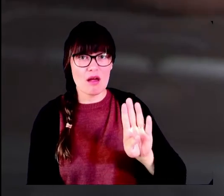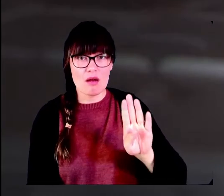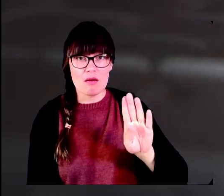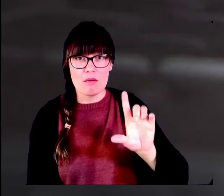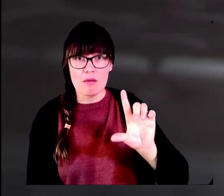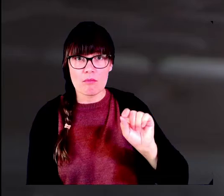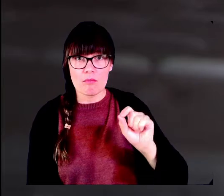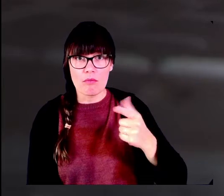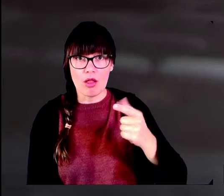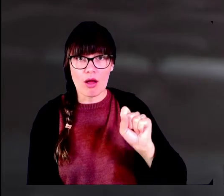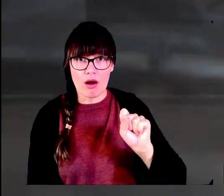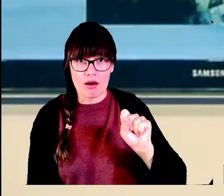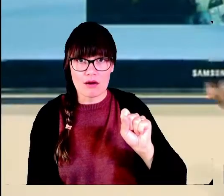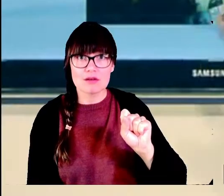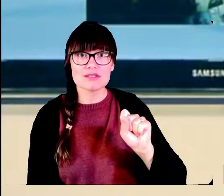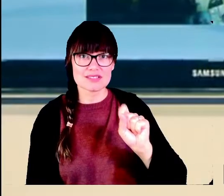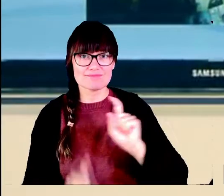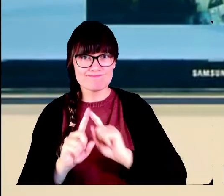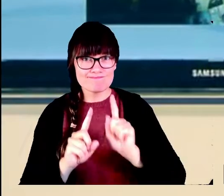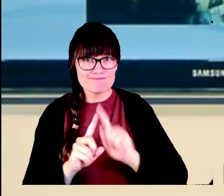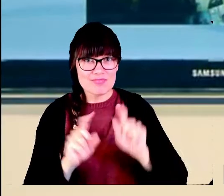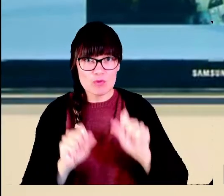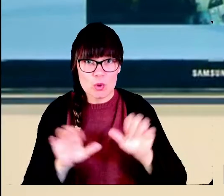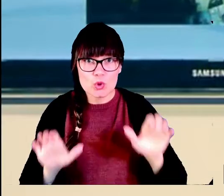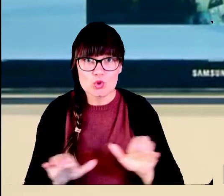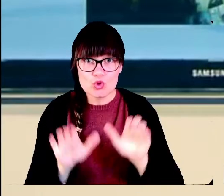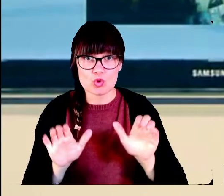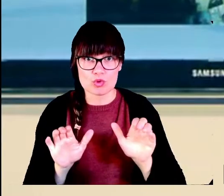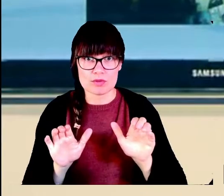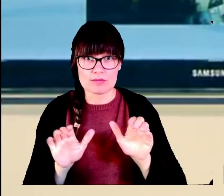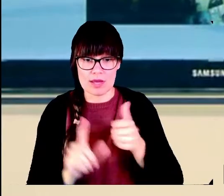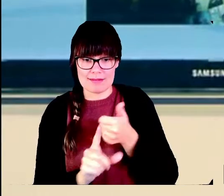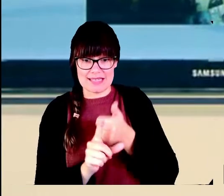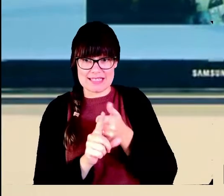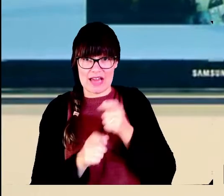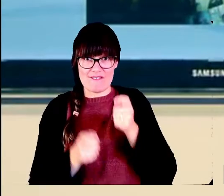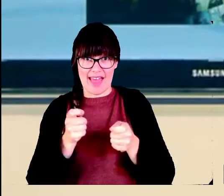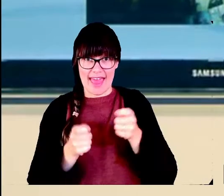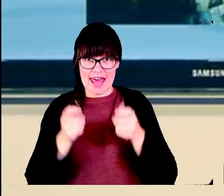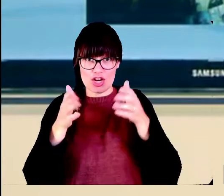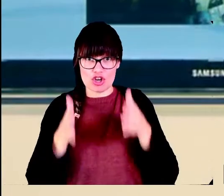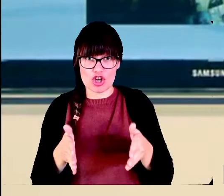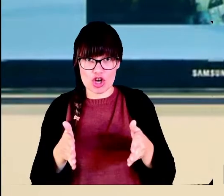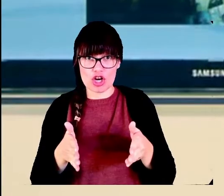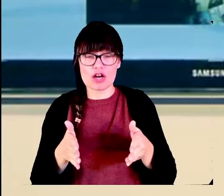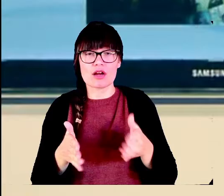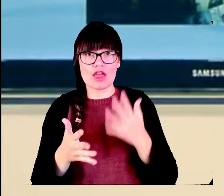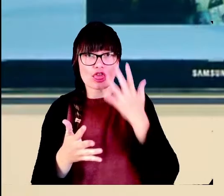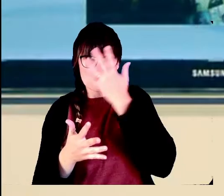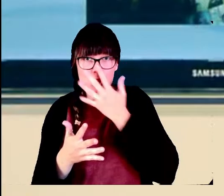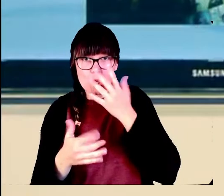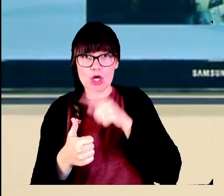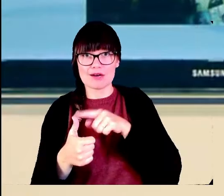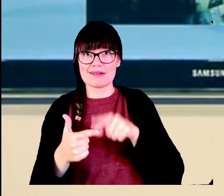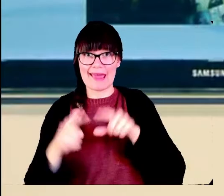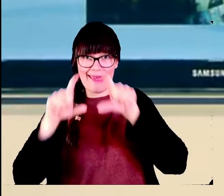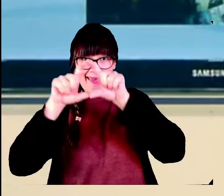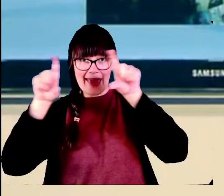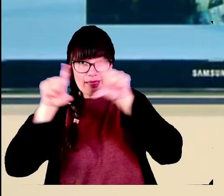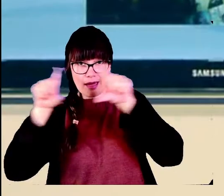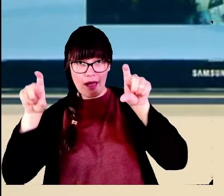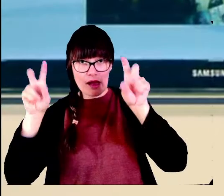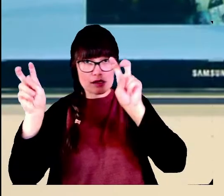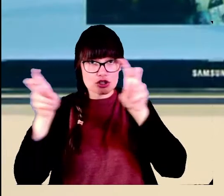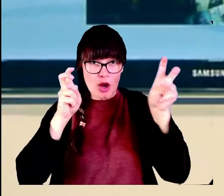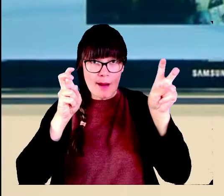you could do. As an editor, you're the person that's editing the layout, you're editing the headlines, you're editing the